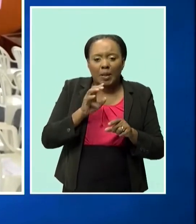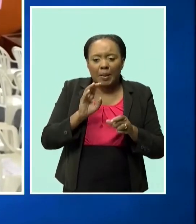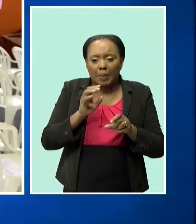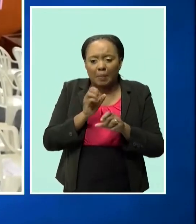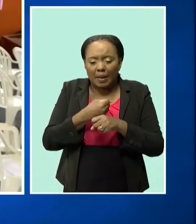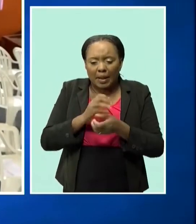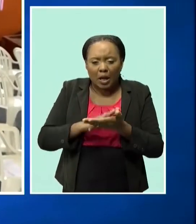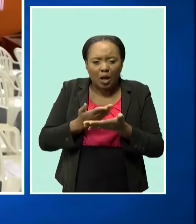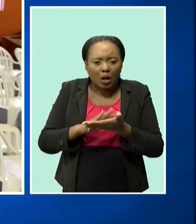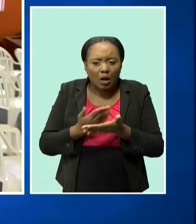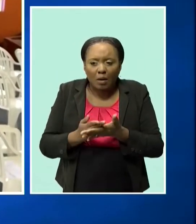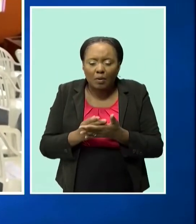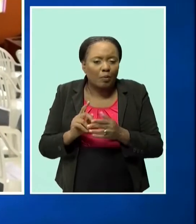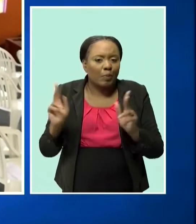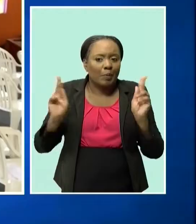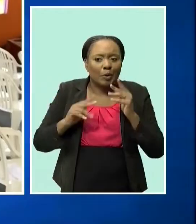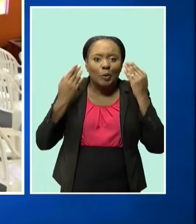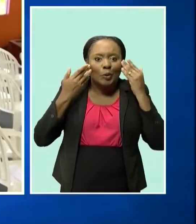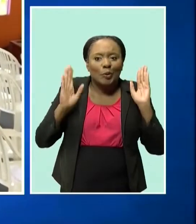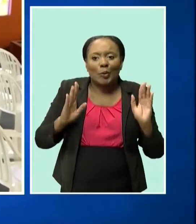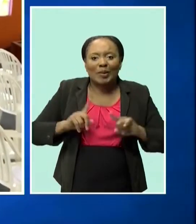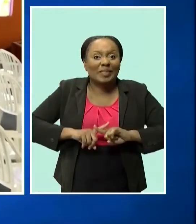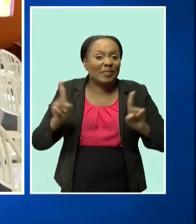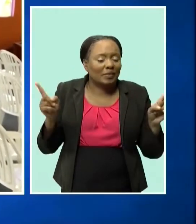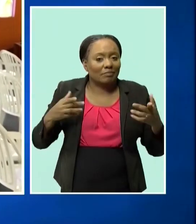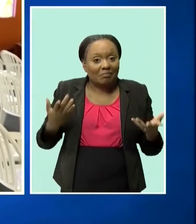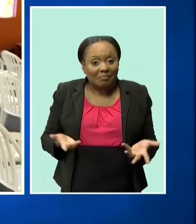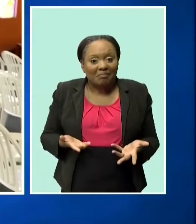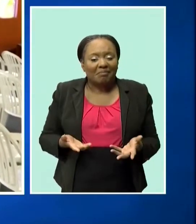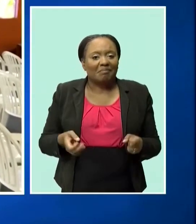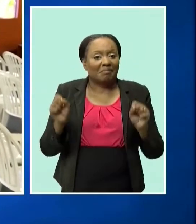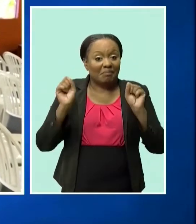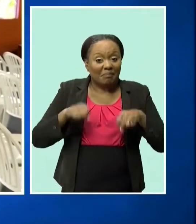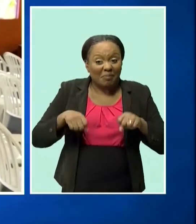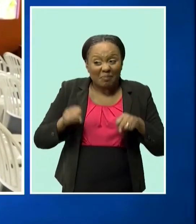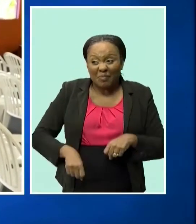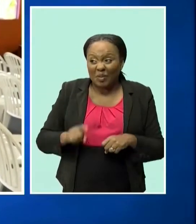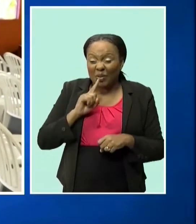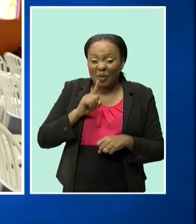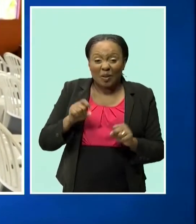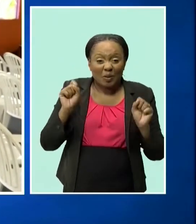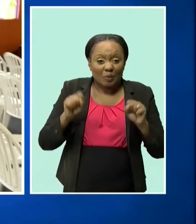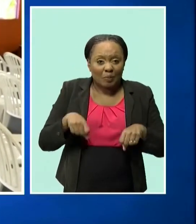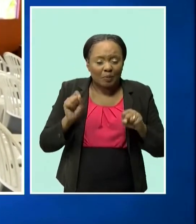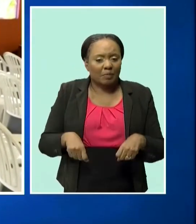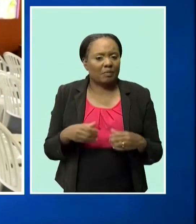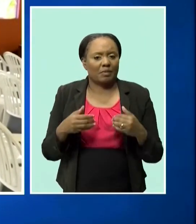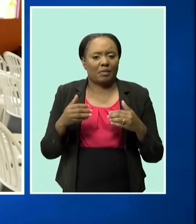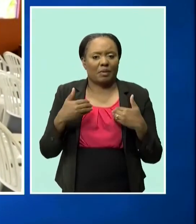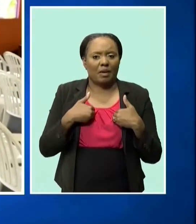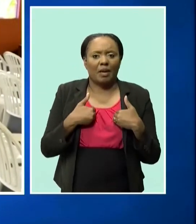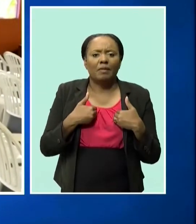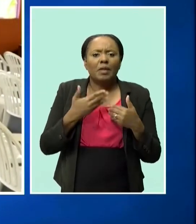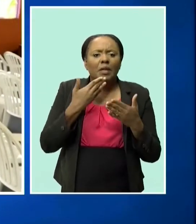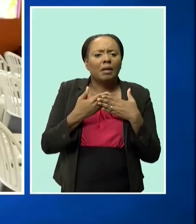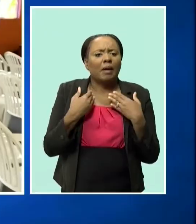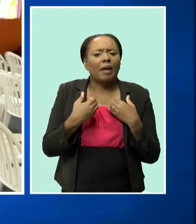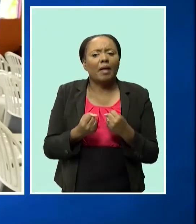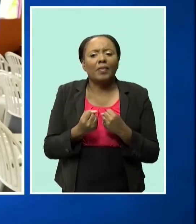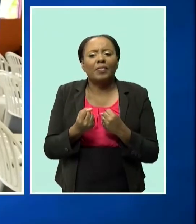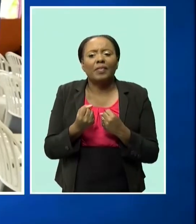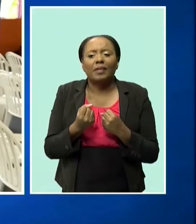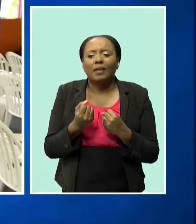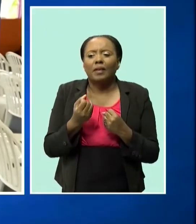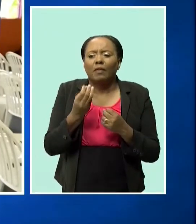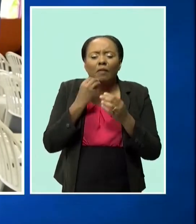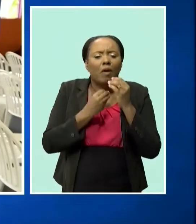not even noticed the difference. And so it is possible to make healthy tasty. And when you talk